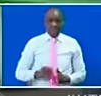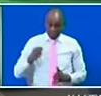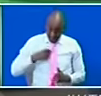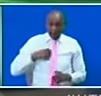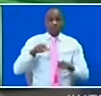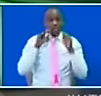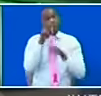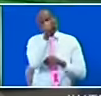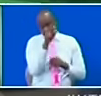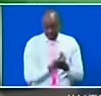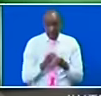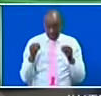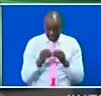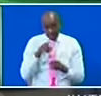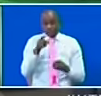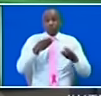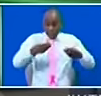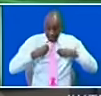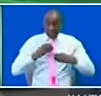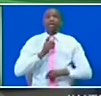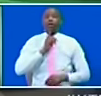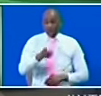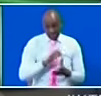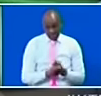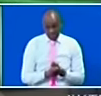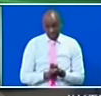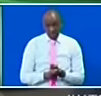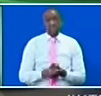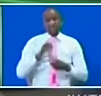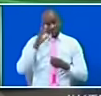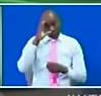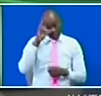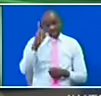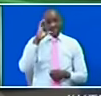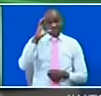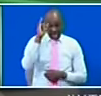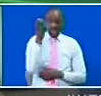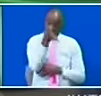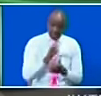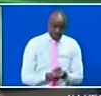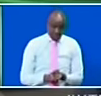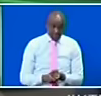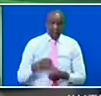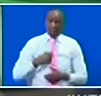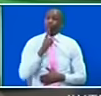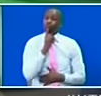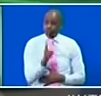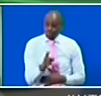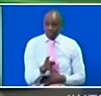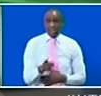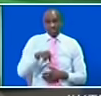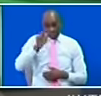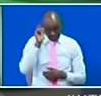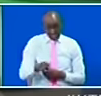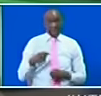for Kaparo. If Kaparo give us instruction, of course the DCI is there. And I'm sure he must have